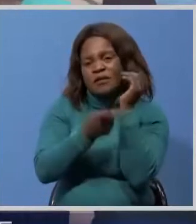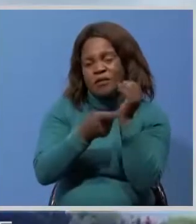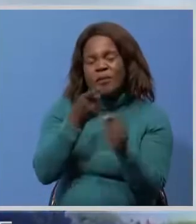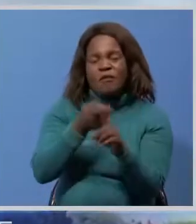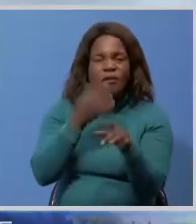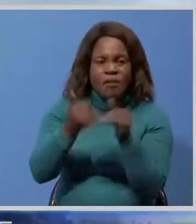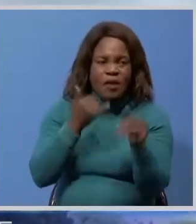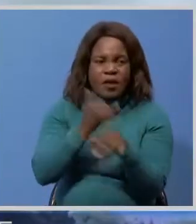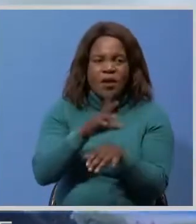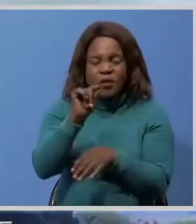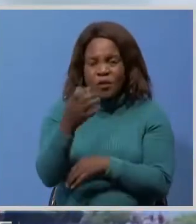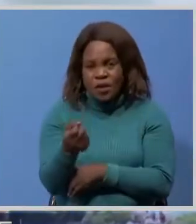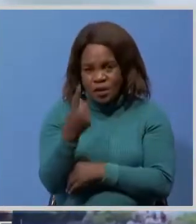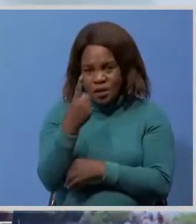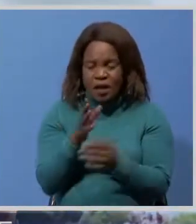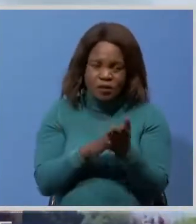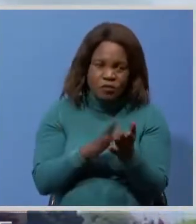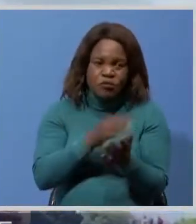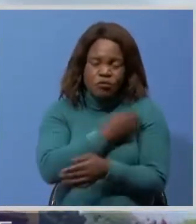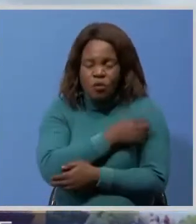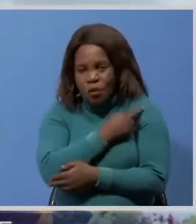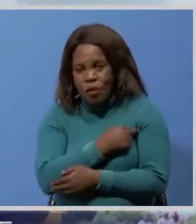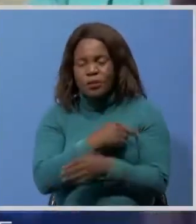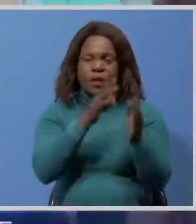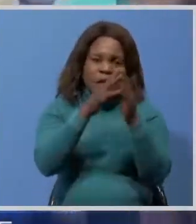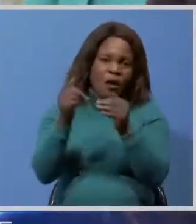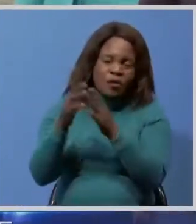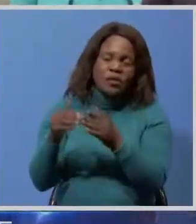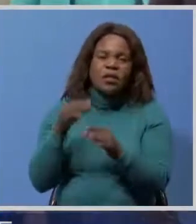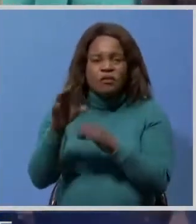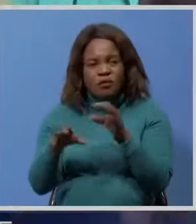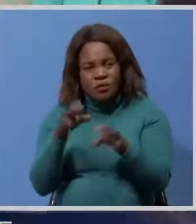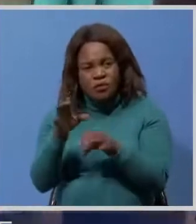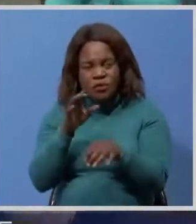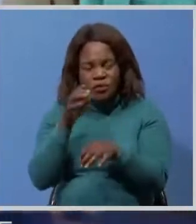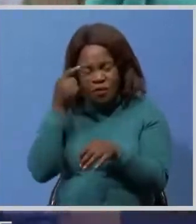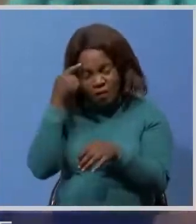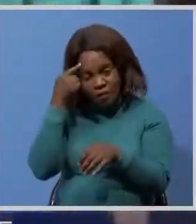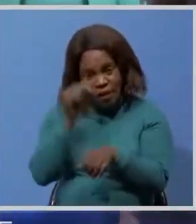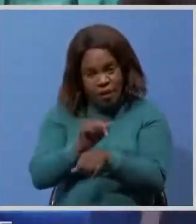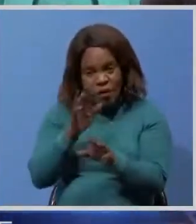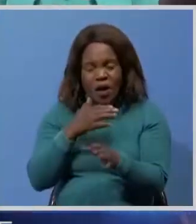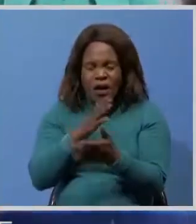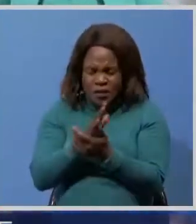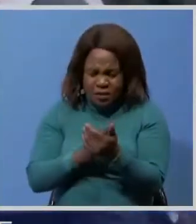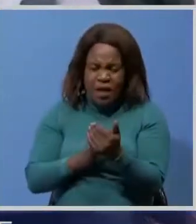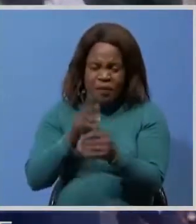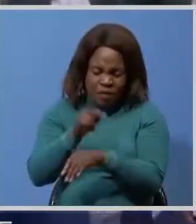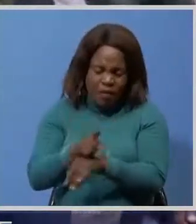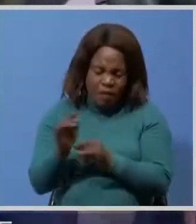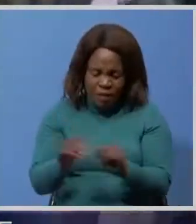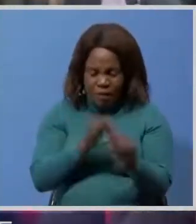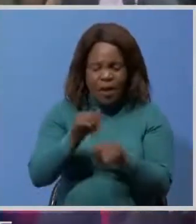2011. Schools, hospitals and houses for civil servants are some of the projects that have been implemented in Mpika